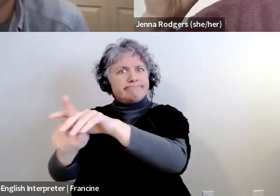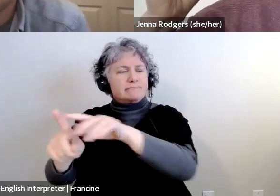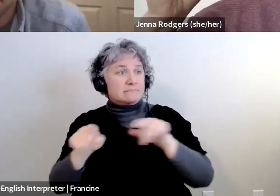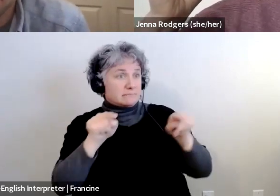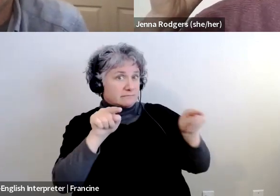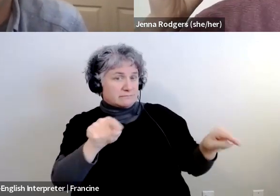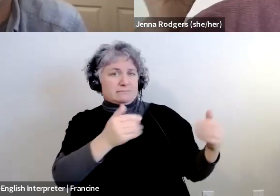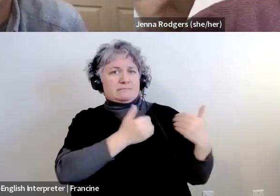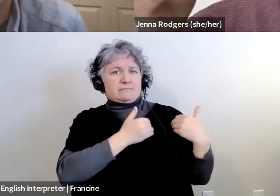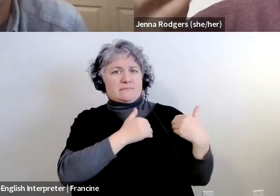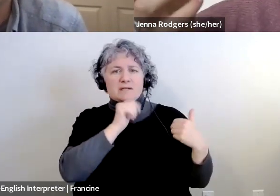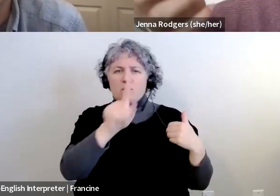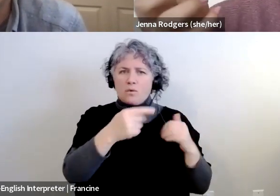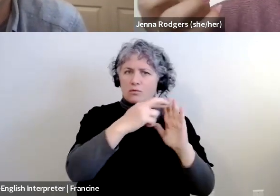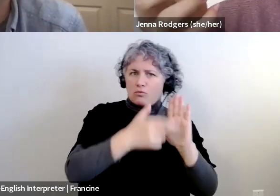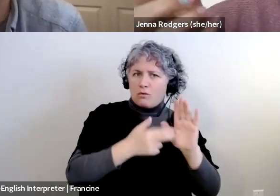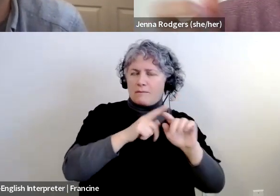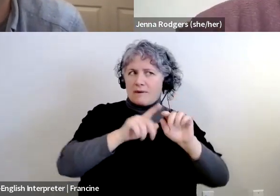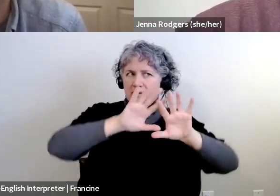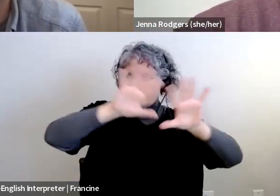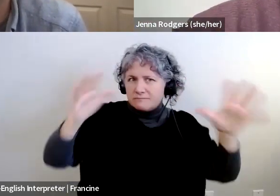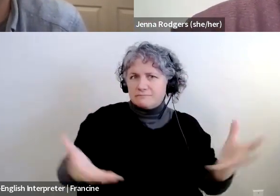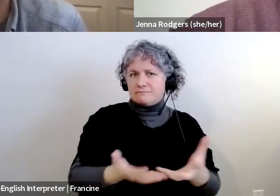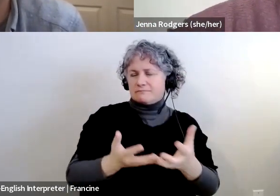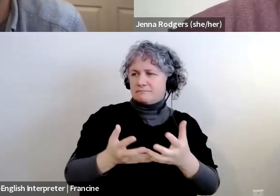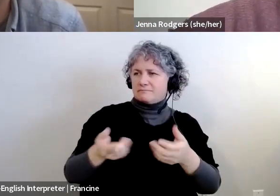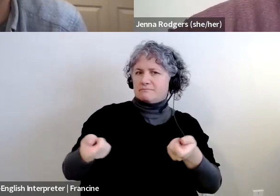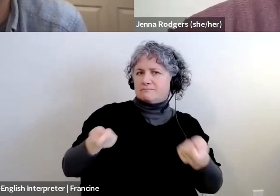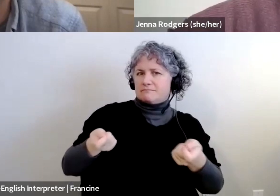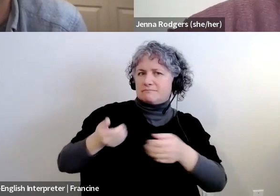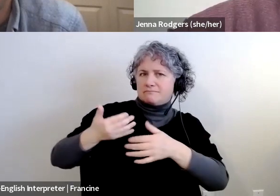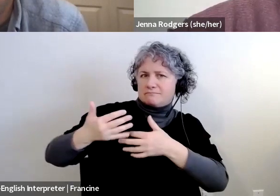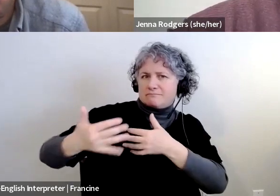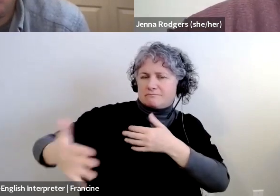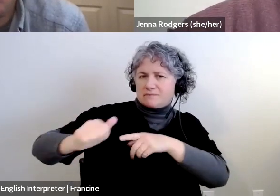instances of connection in your rehearsal process.